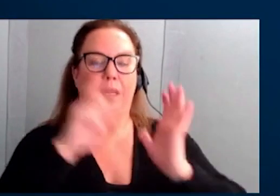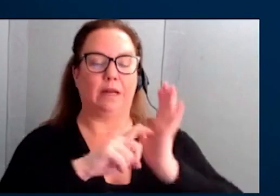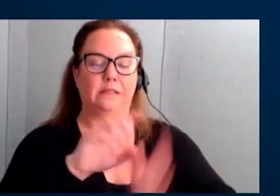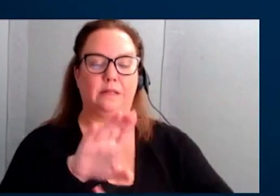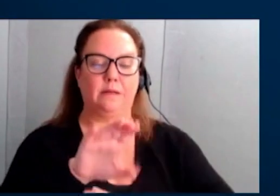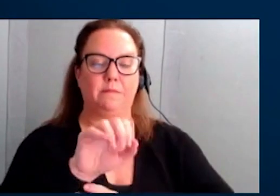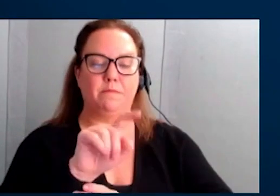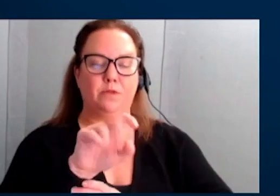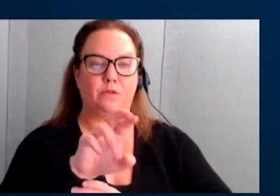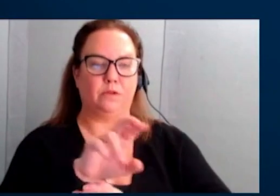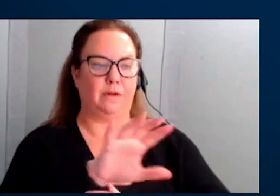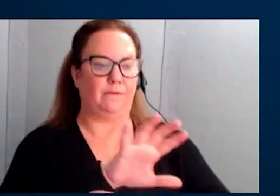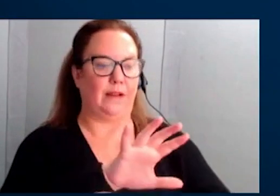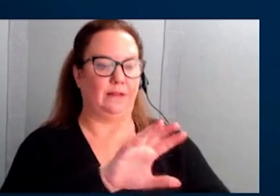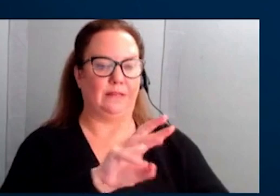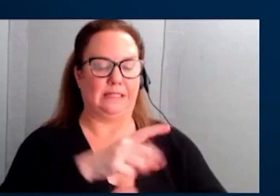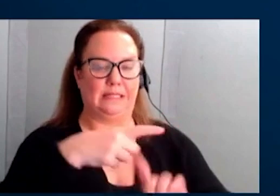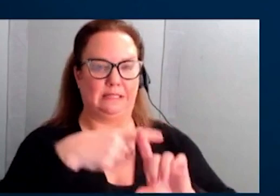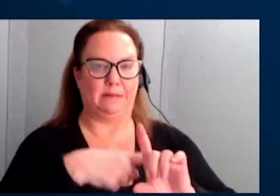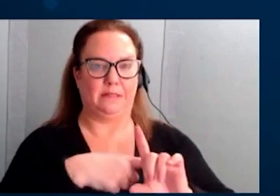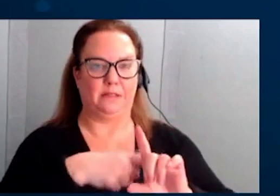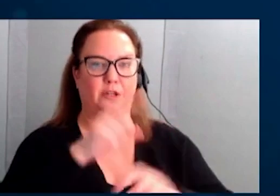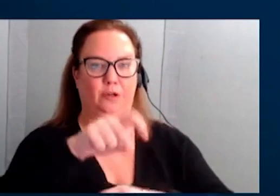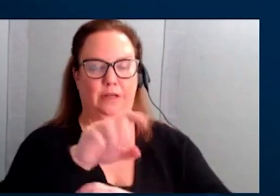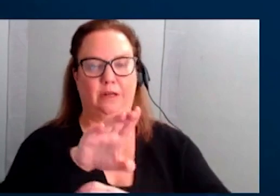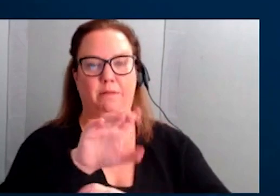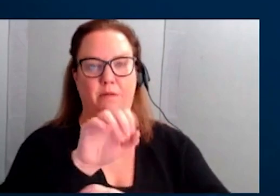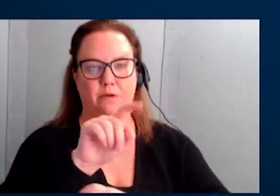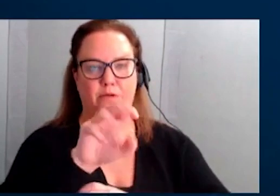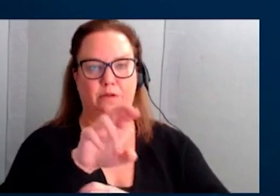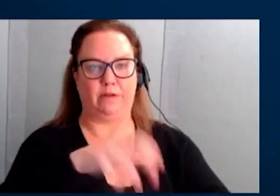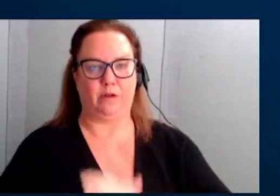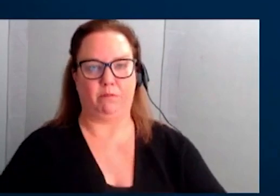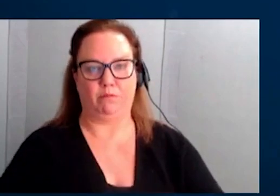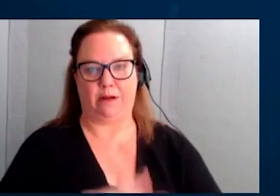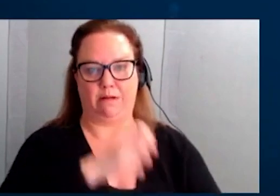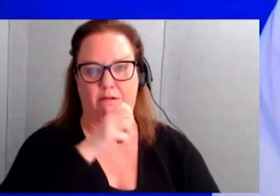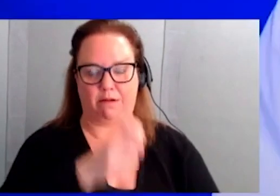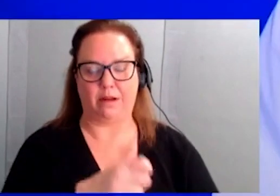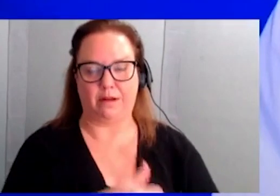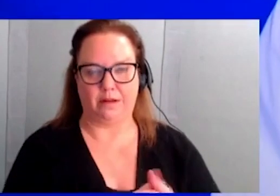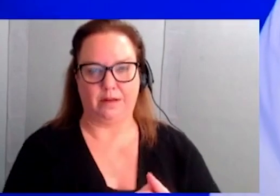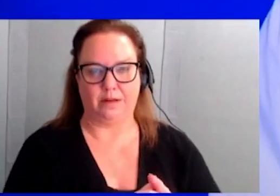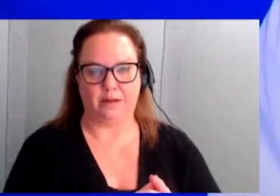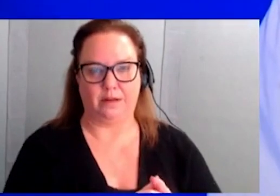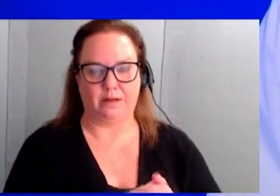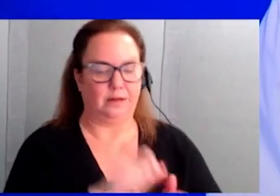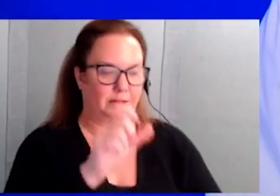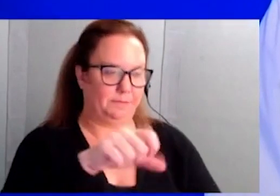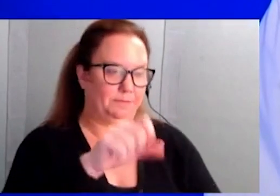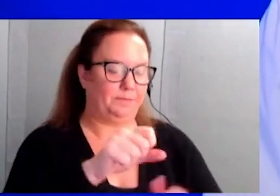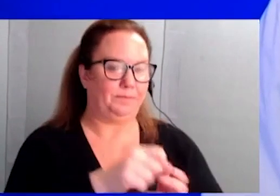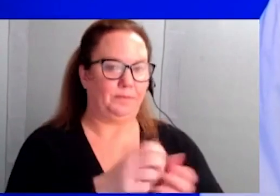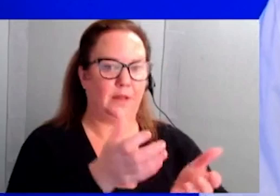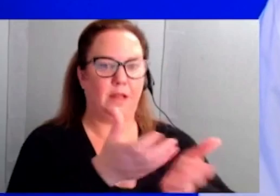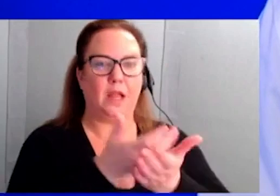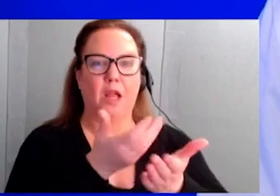5 to 6 months, you really do need a booster, whether you're pregnant or not. Yeah, absolutely. And there was a new